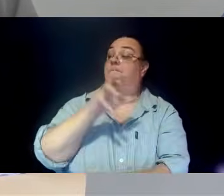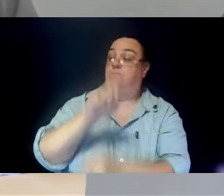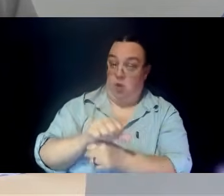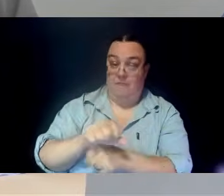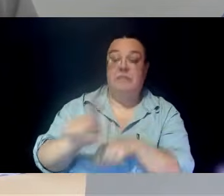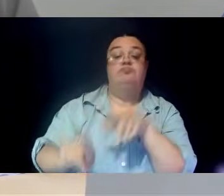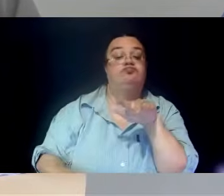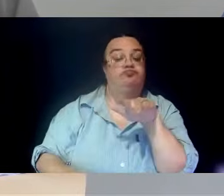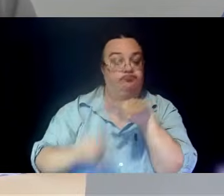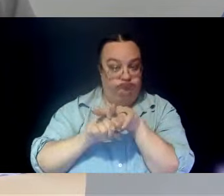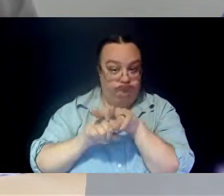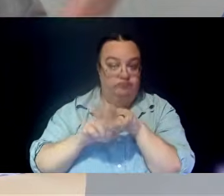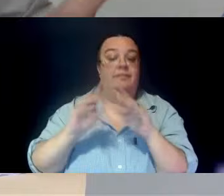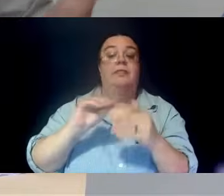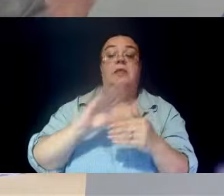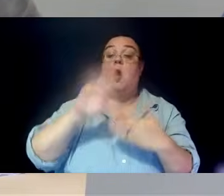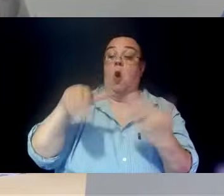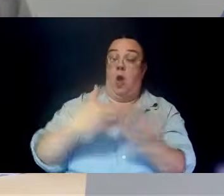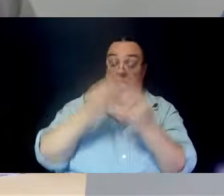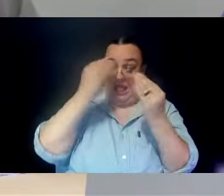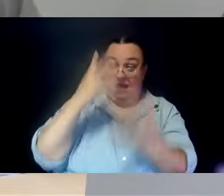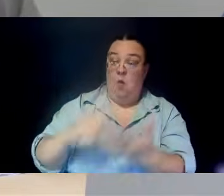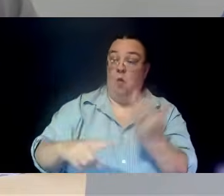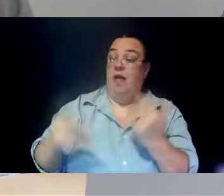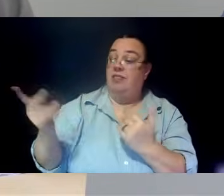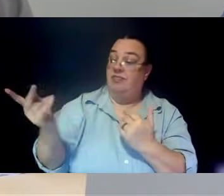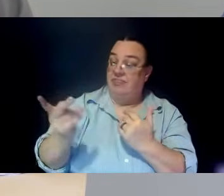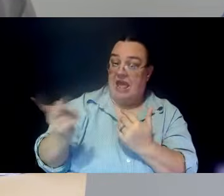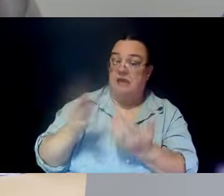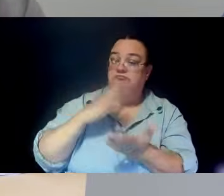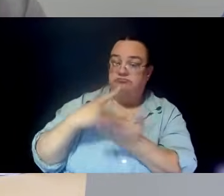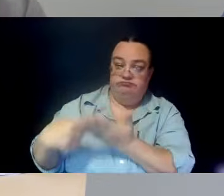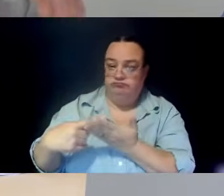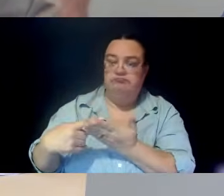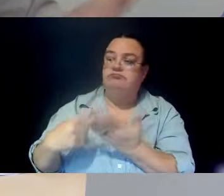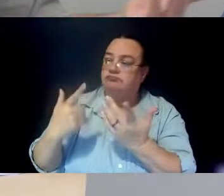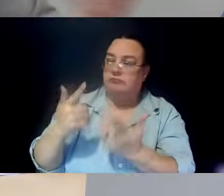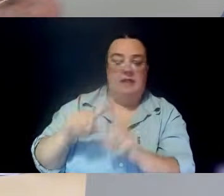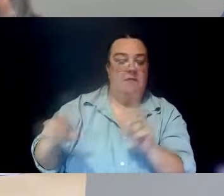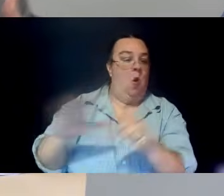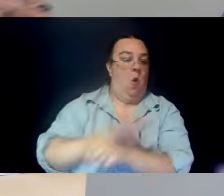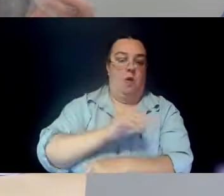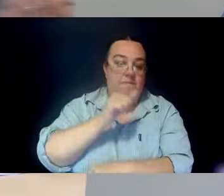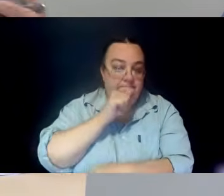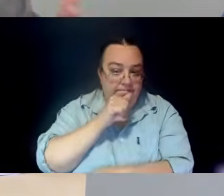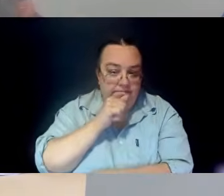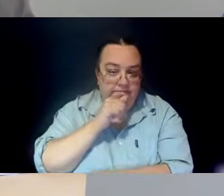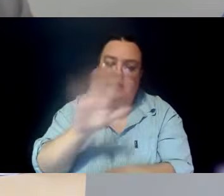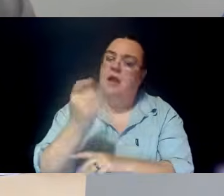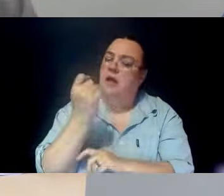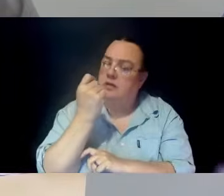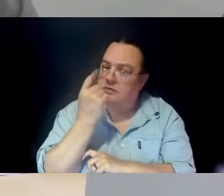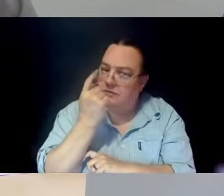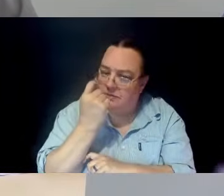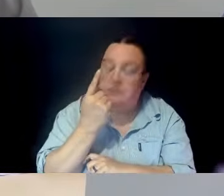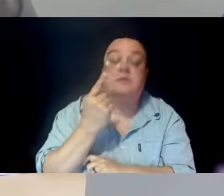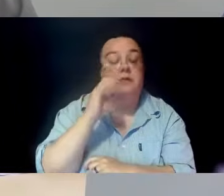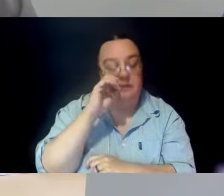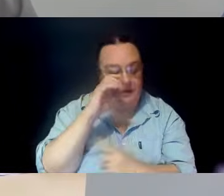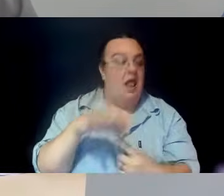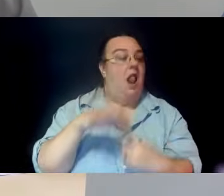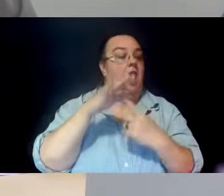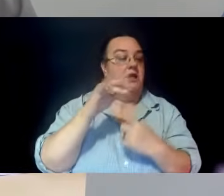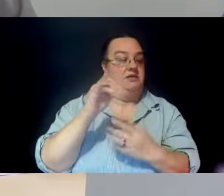all the information that they discuss, they're free to discuss, but it's all confidential, unless there's something that